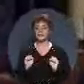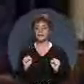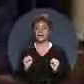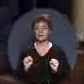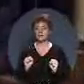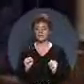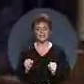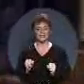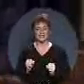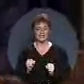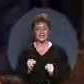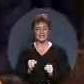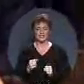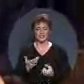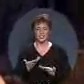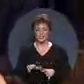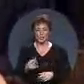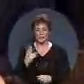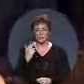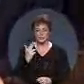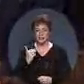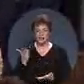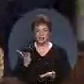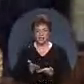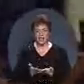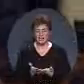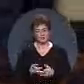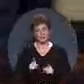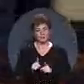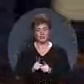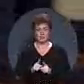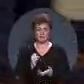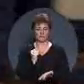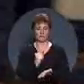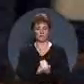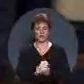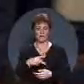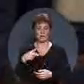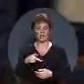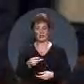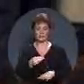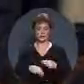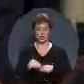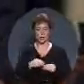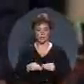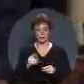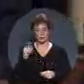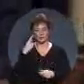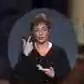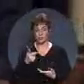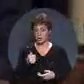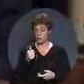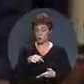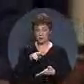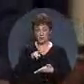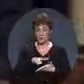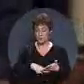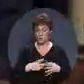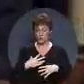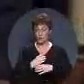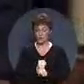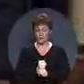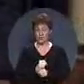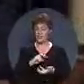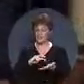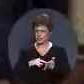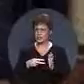government's trademark. If the minister didn't read his briefing book, does that mean he didn't read the memos on procurement, on